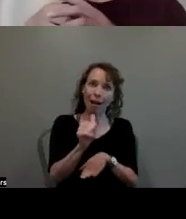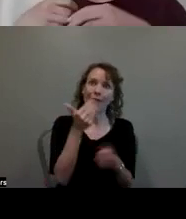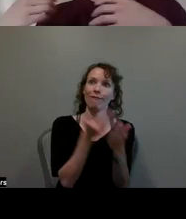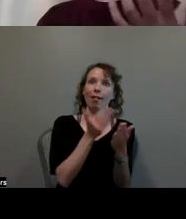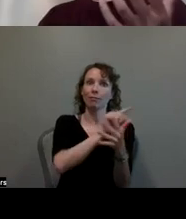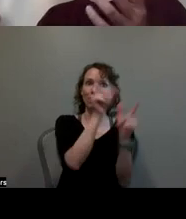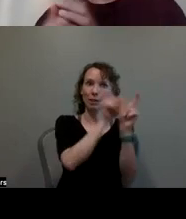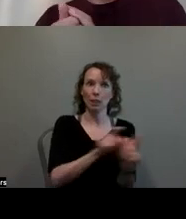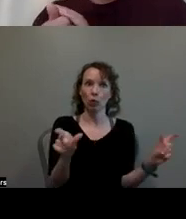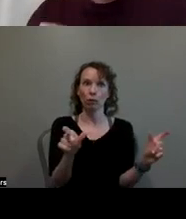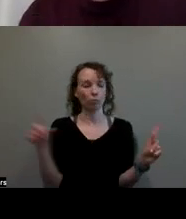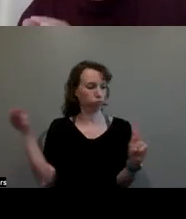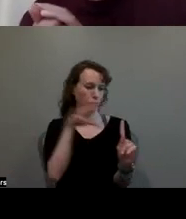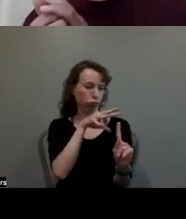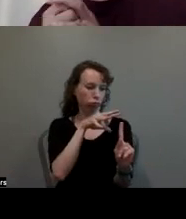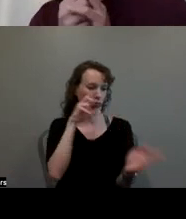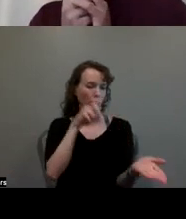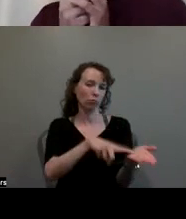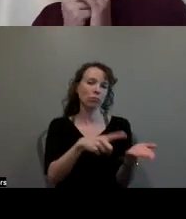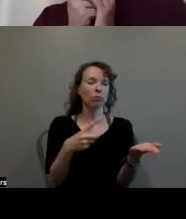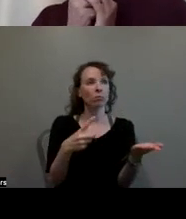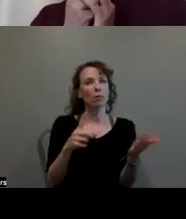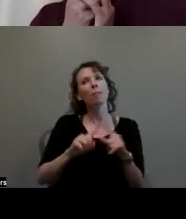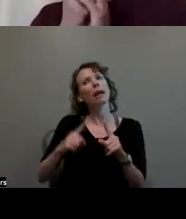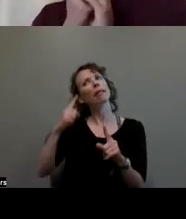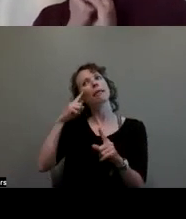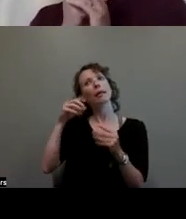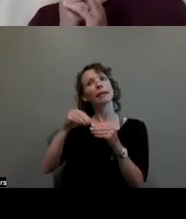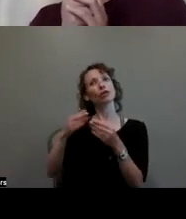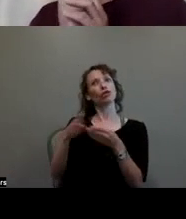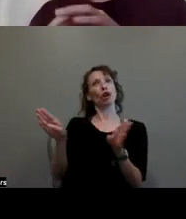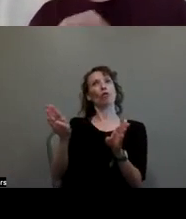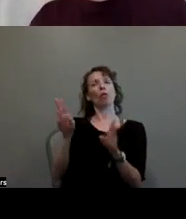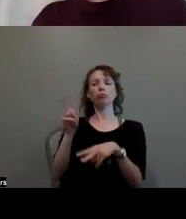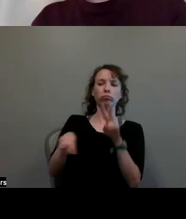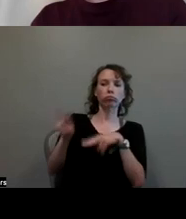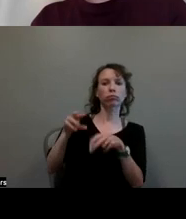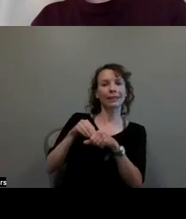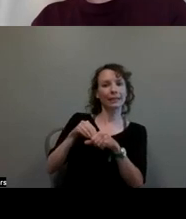at what actually happens in vivo in germinal centers is something that I'm really interested in.